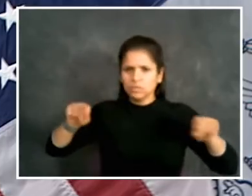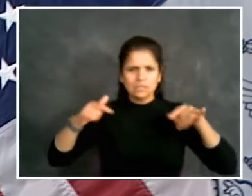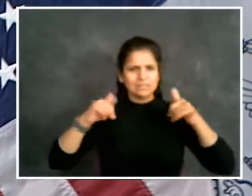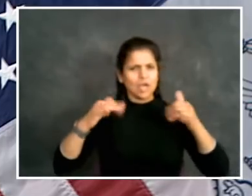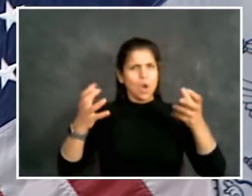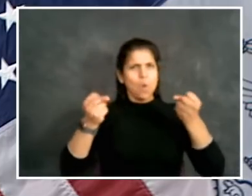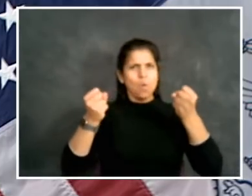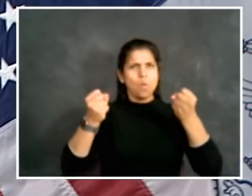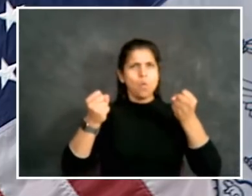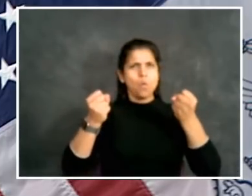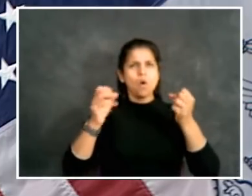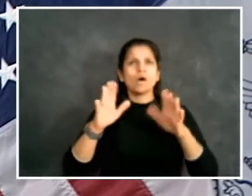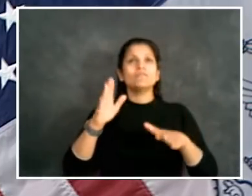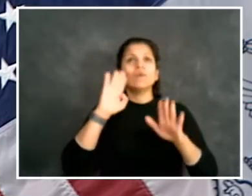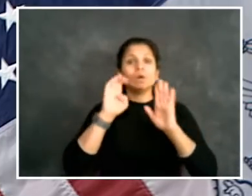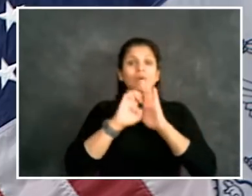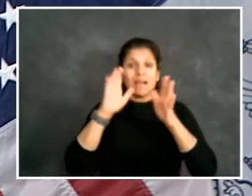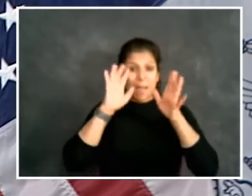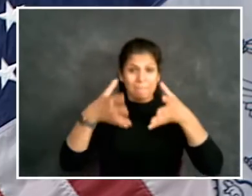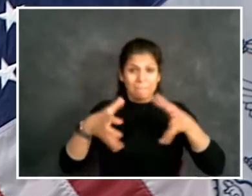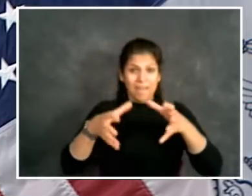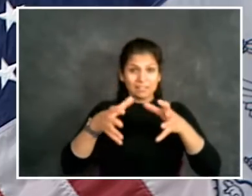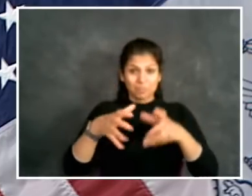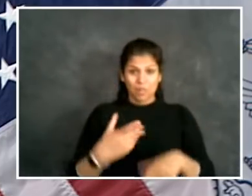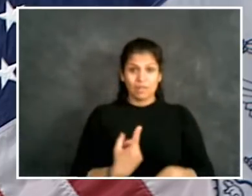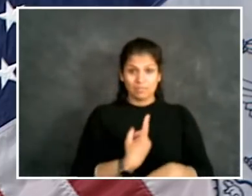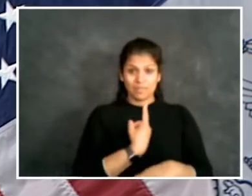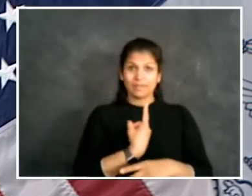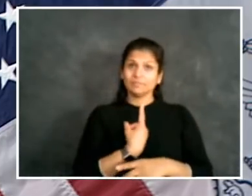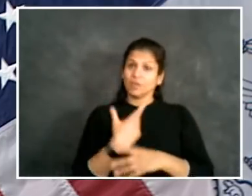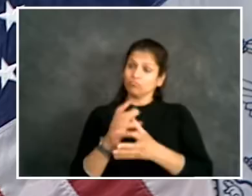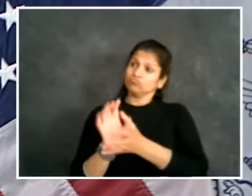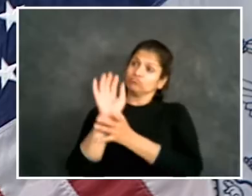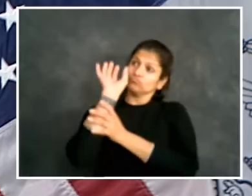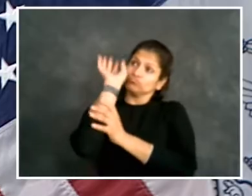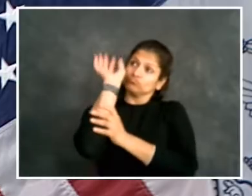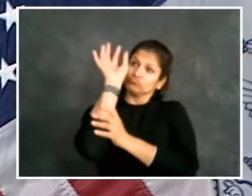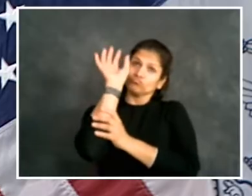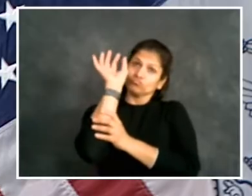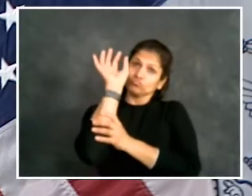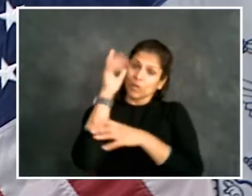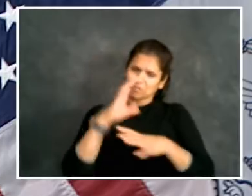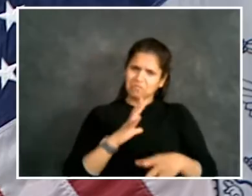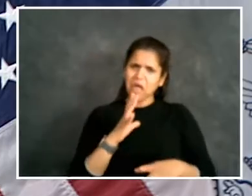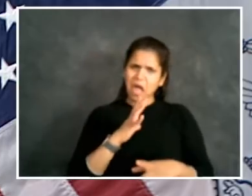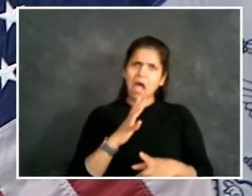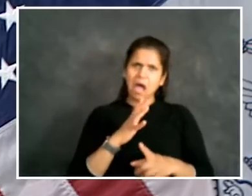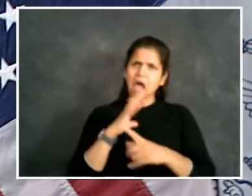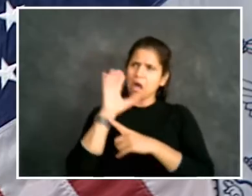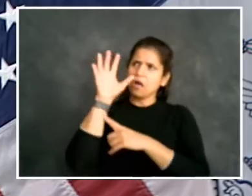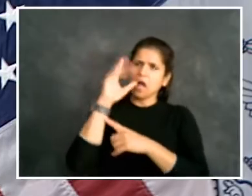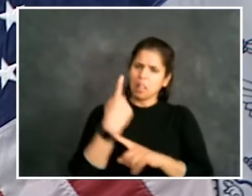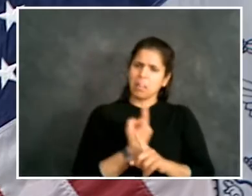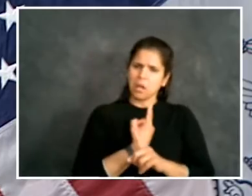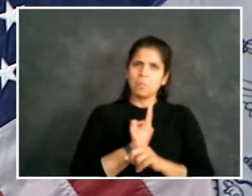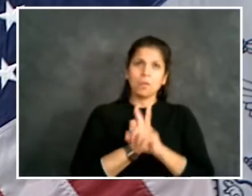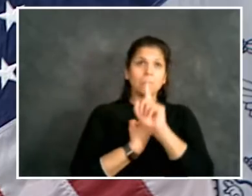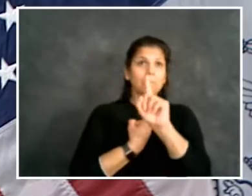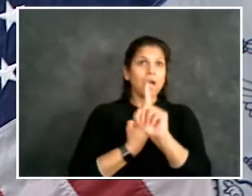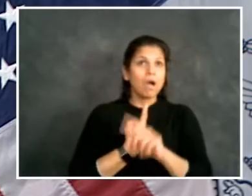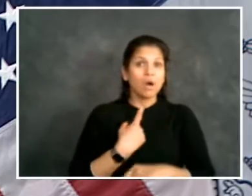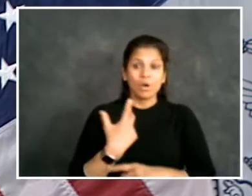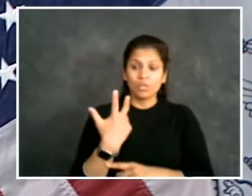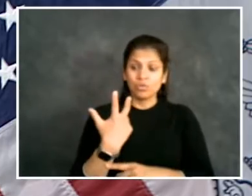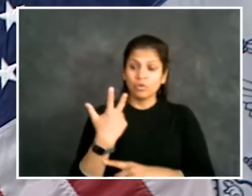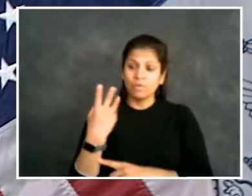very tempting to kids to start to play full games with lots of kids. And then you got a problem on your hands. So we have to be really smart about it.